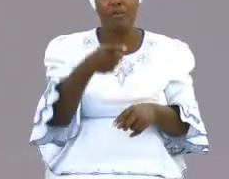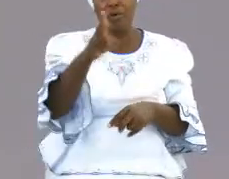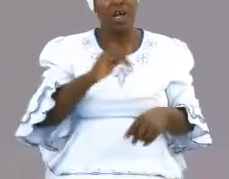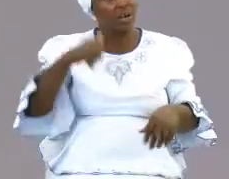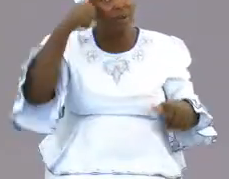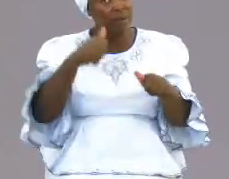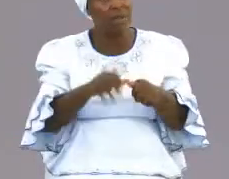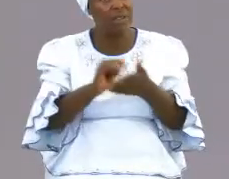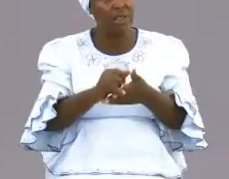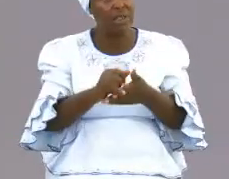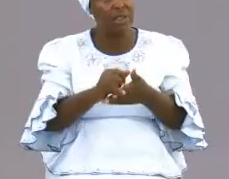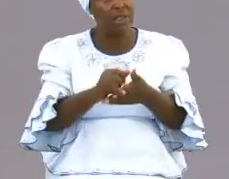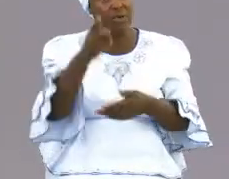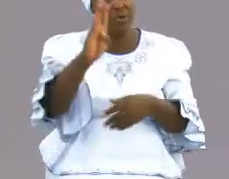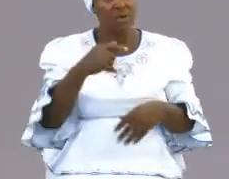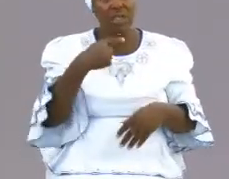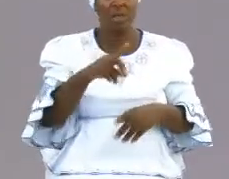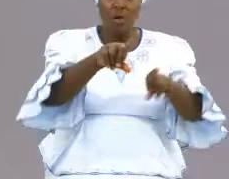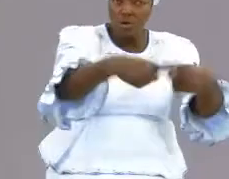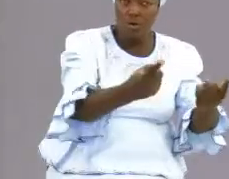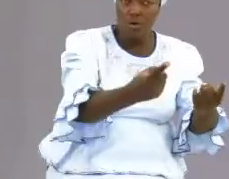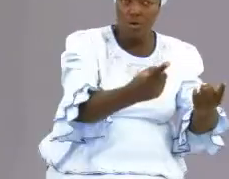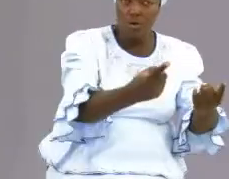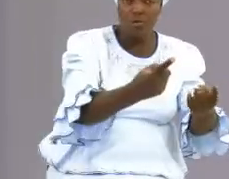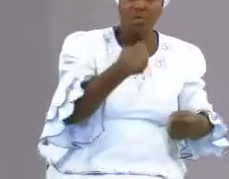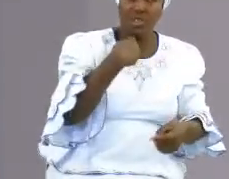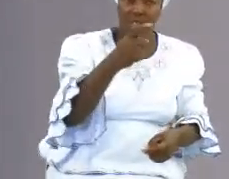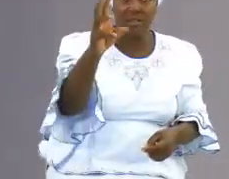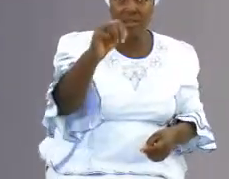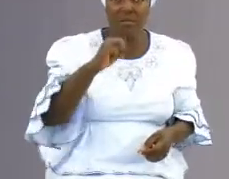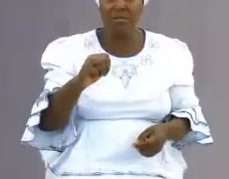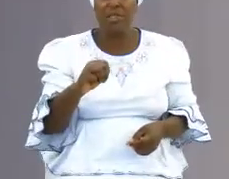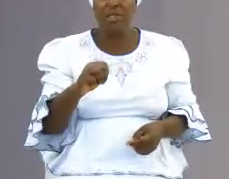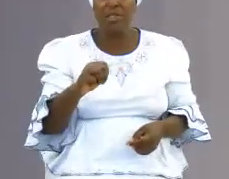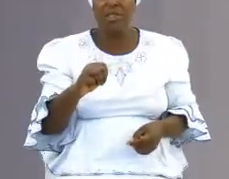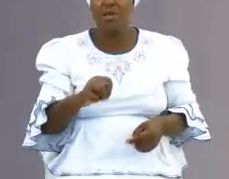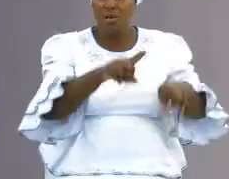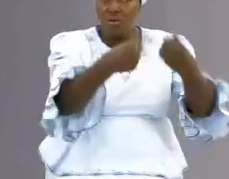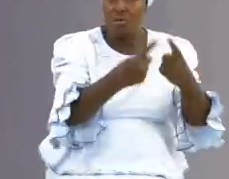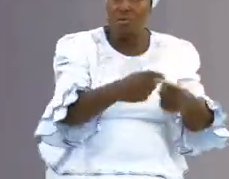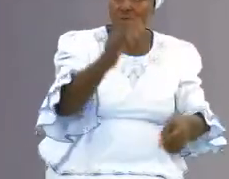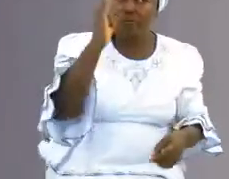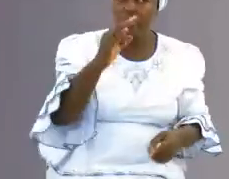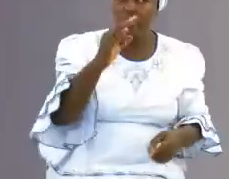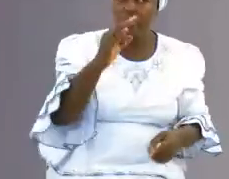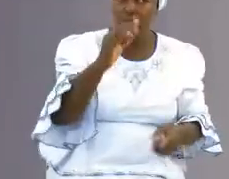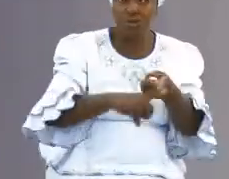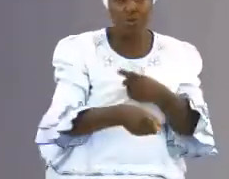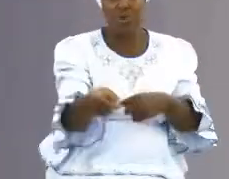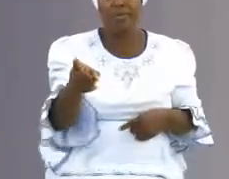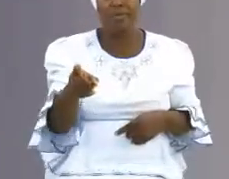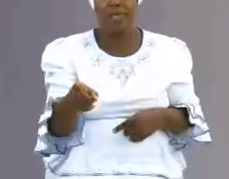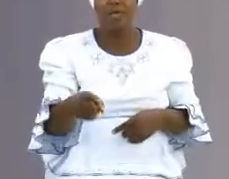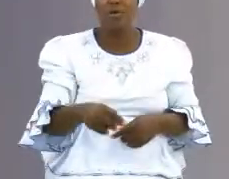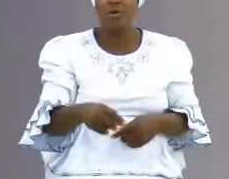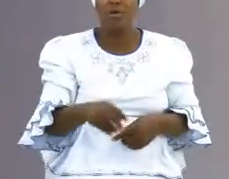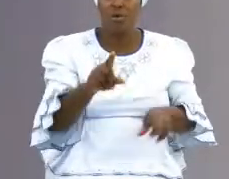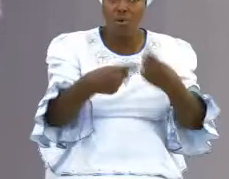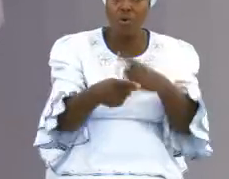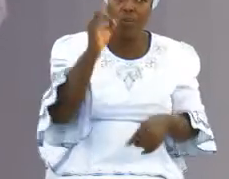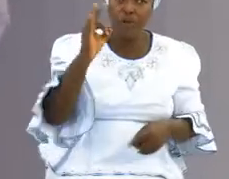Go tell them. Go proclaim unto them. Go preach unto